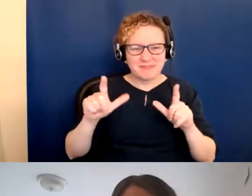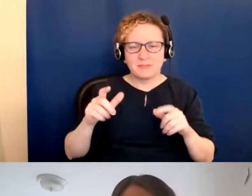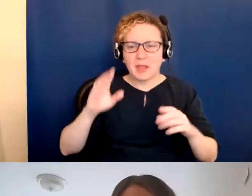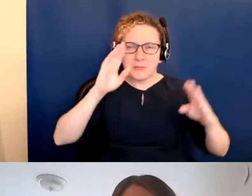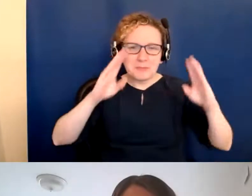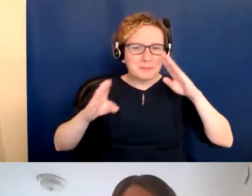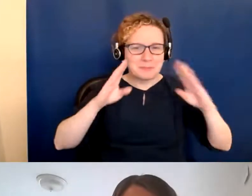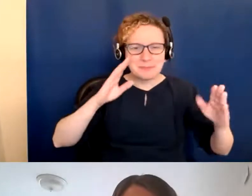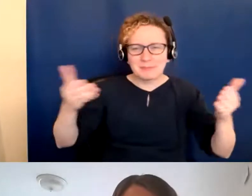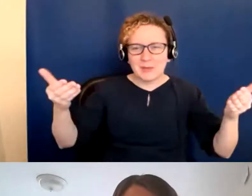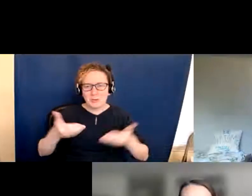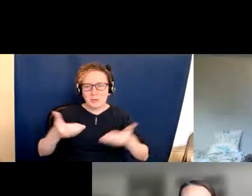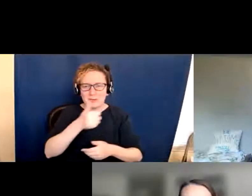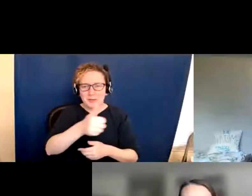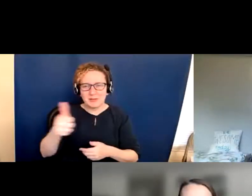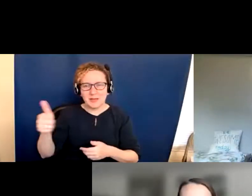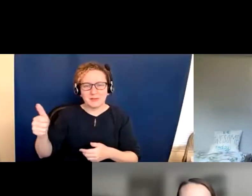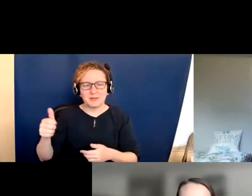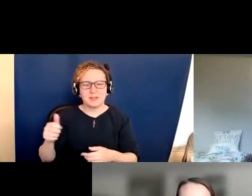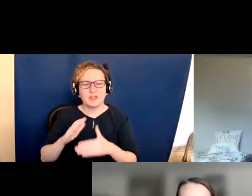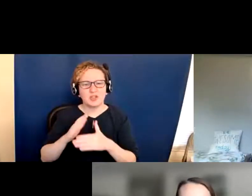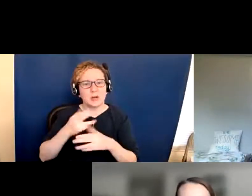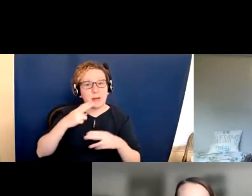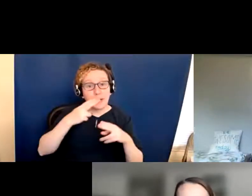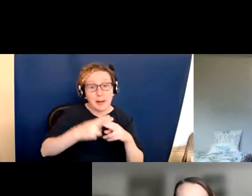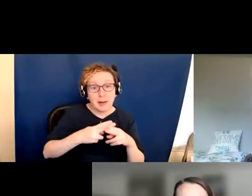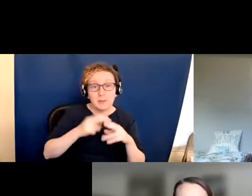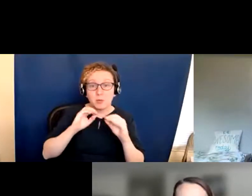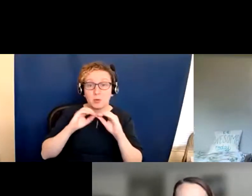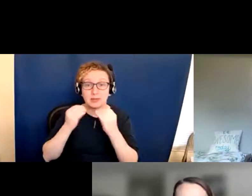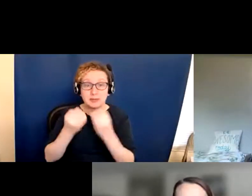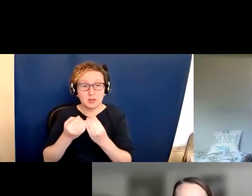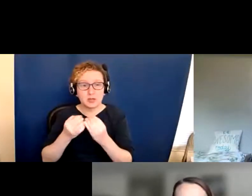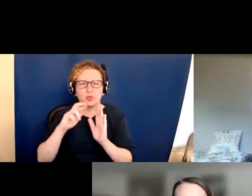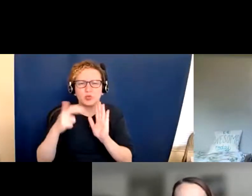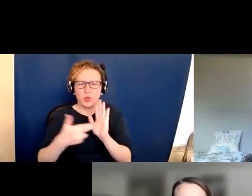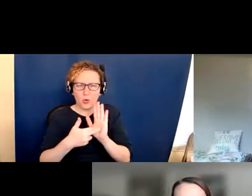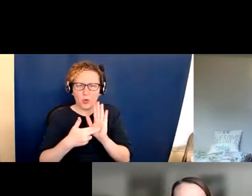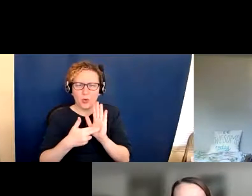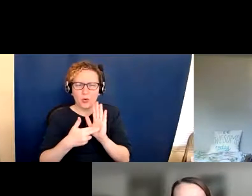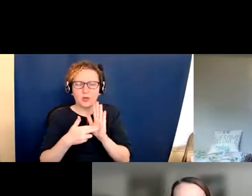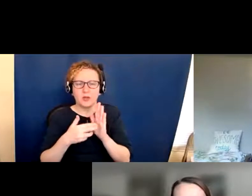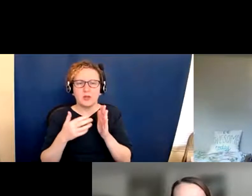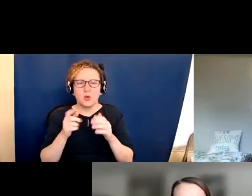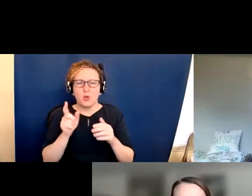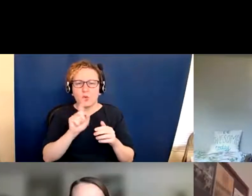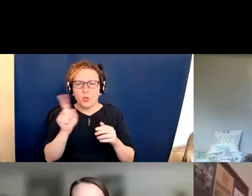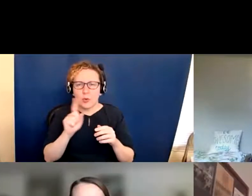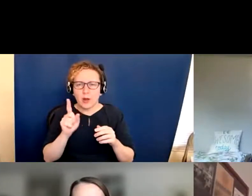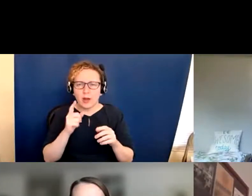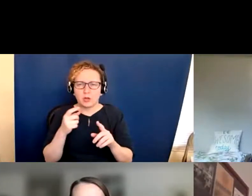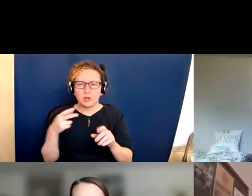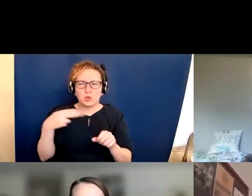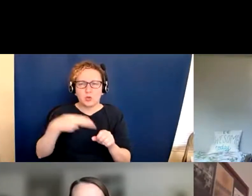themselves. Um, Share your name, organization, role, and maybe where you're joining us from